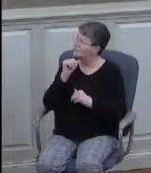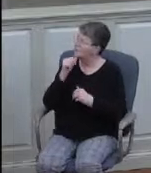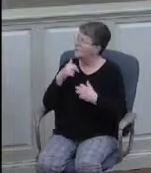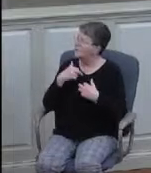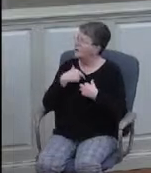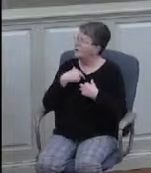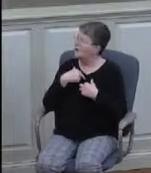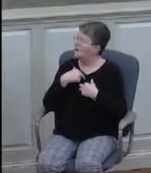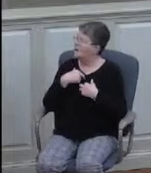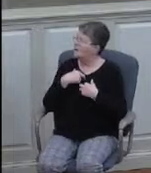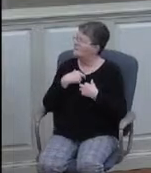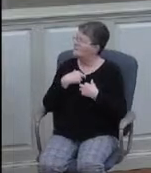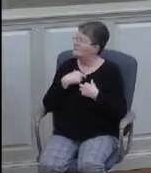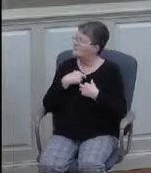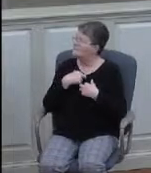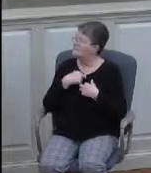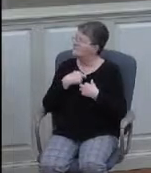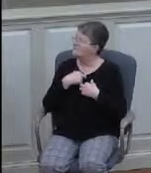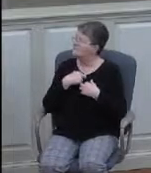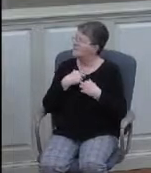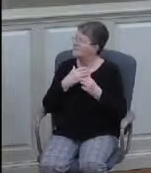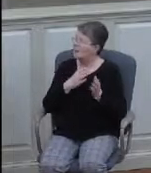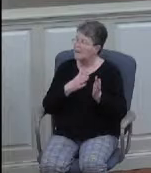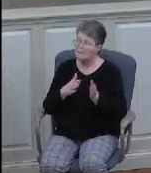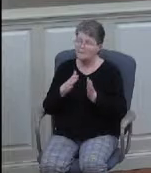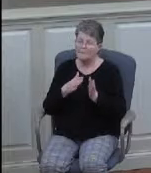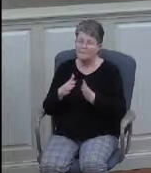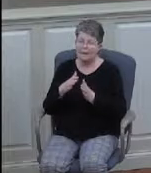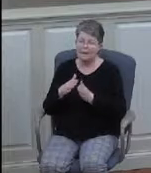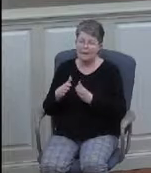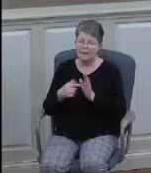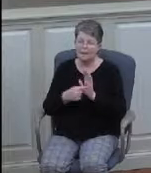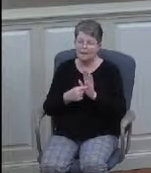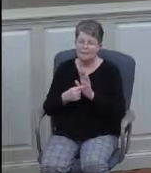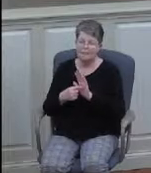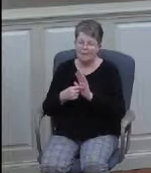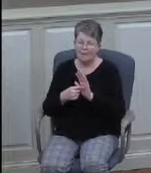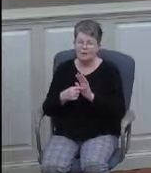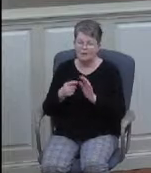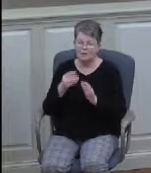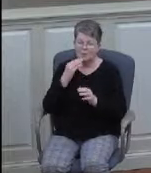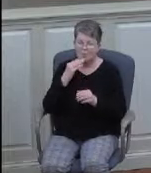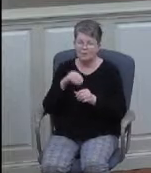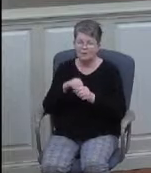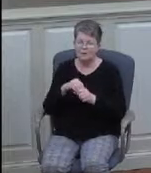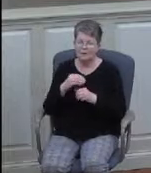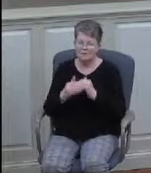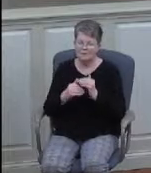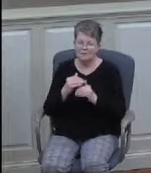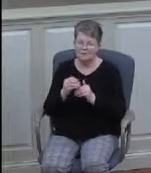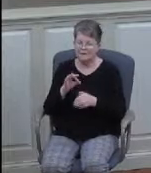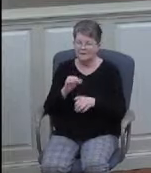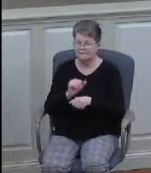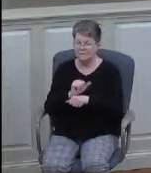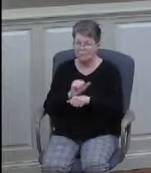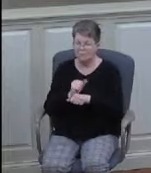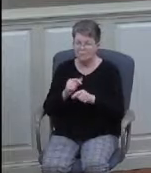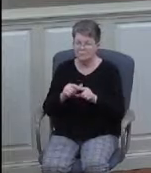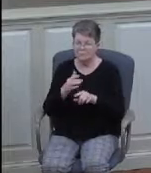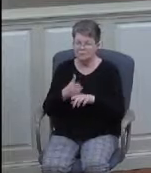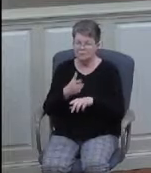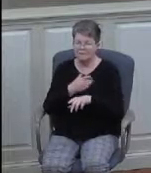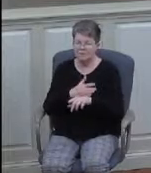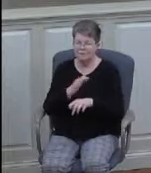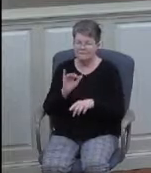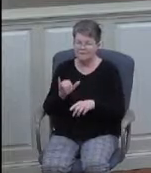but what's positive out of that is we've already identified that those are areas that we know and we're in the process of working to improve those